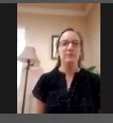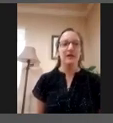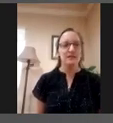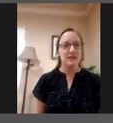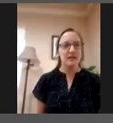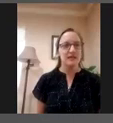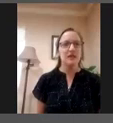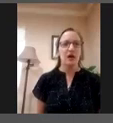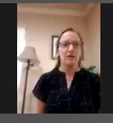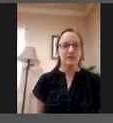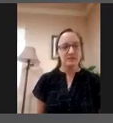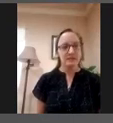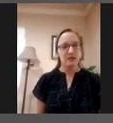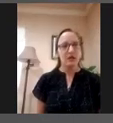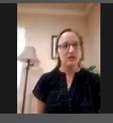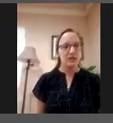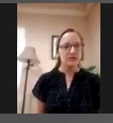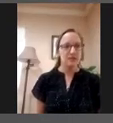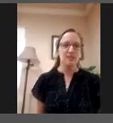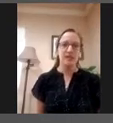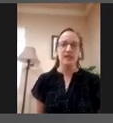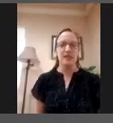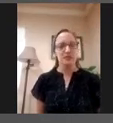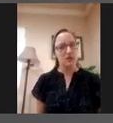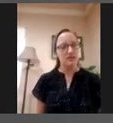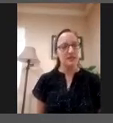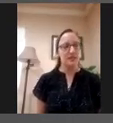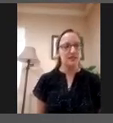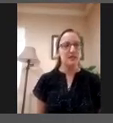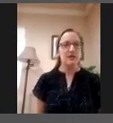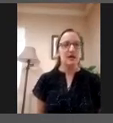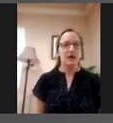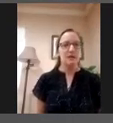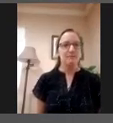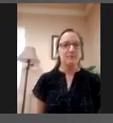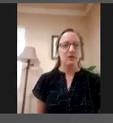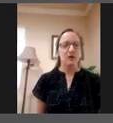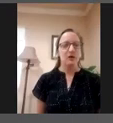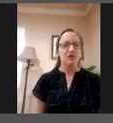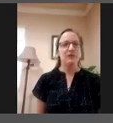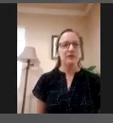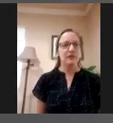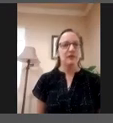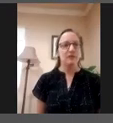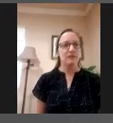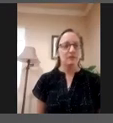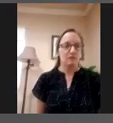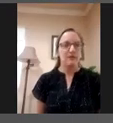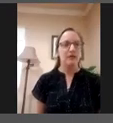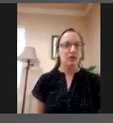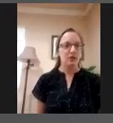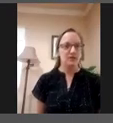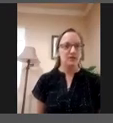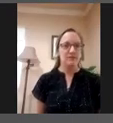very complex, and oftentimes take a long time to study and construct, and are generally, you know,